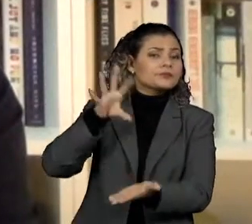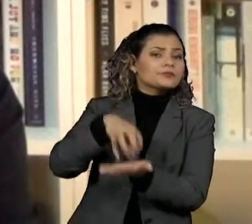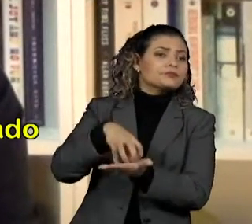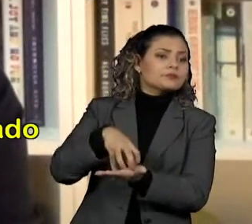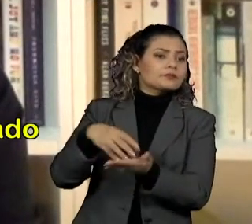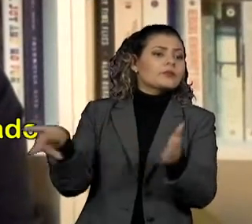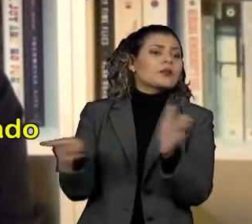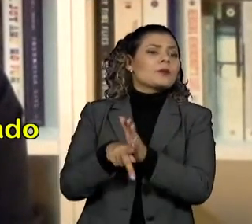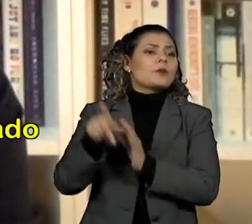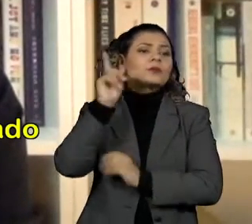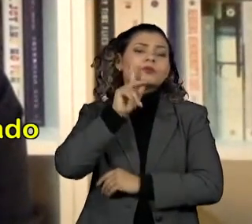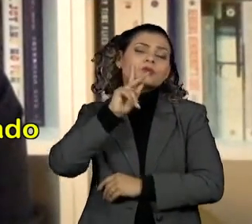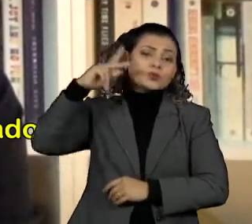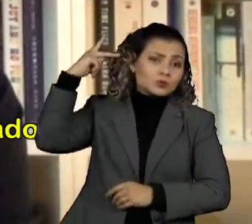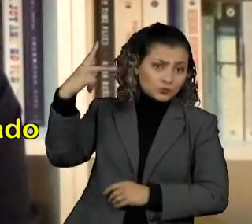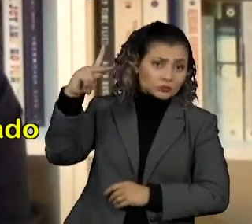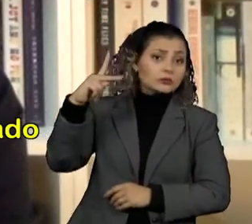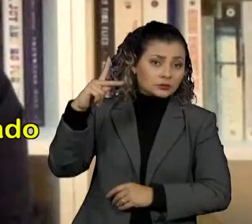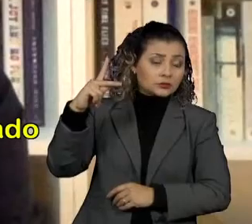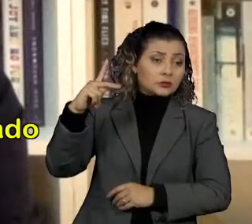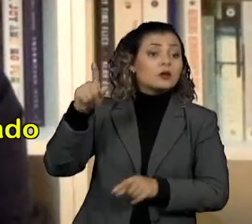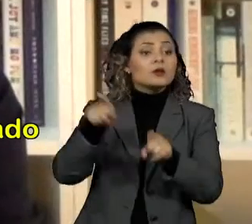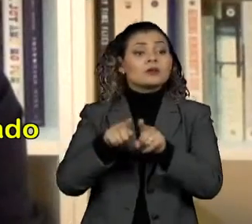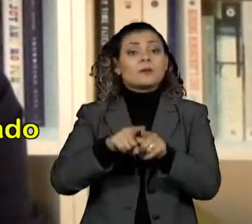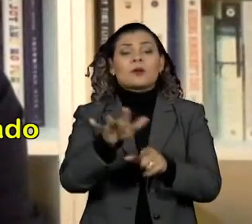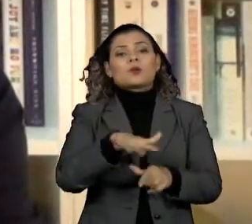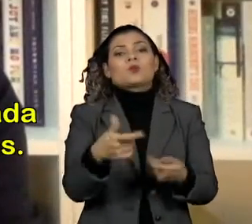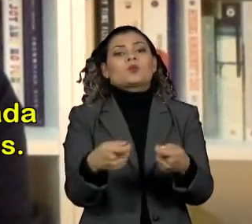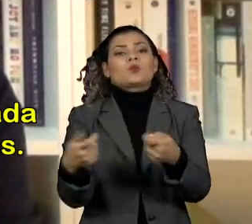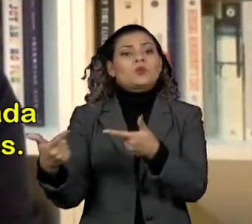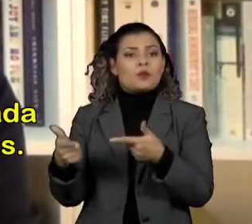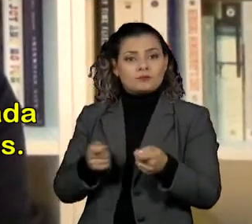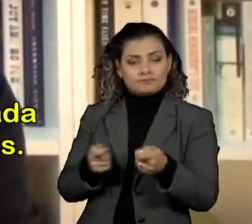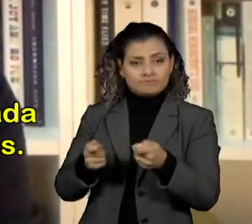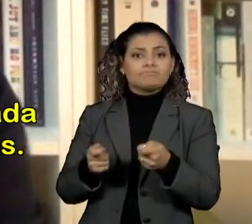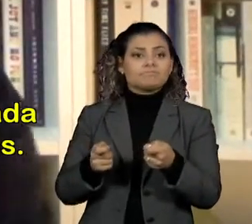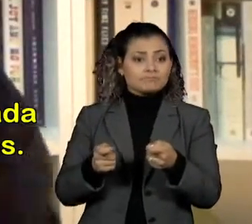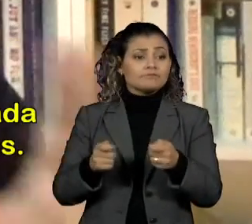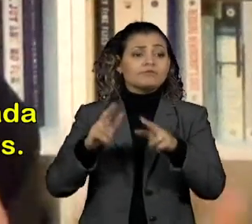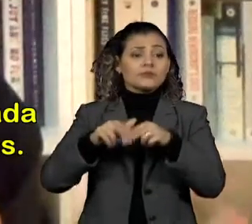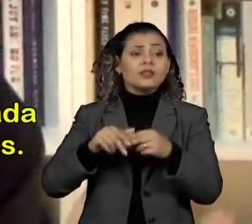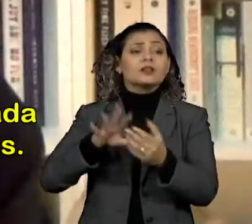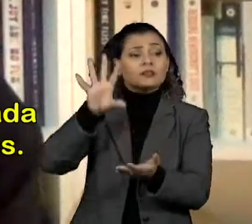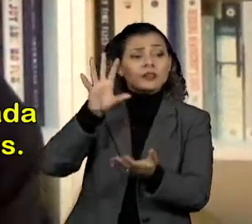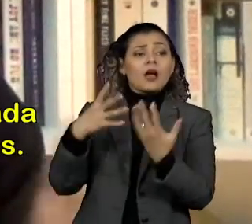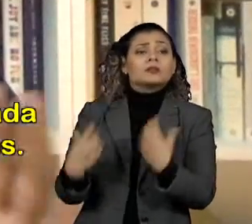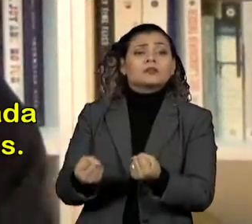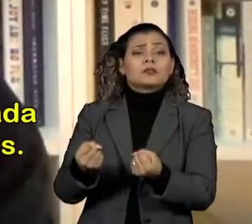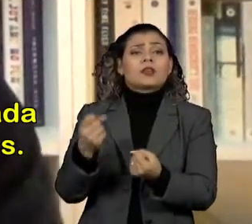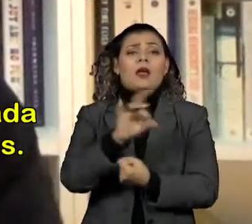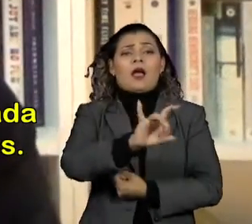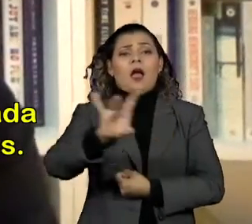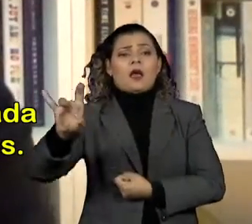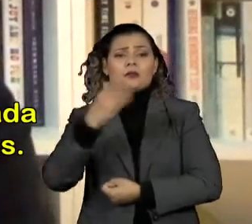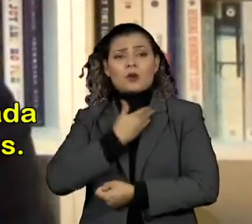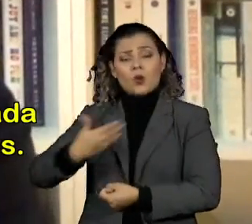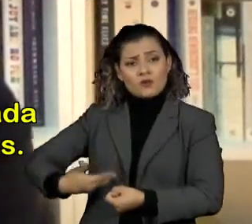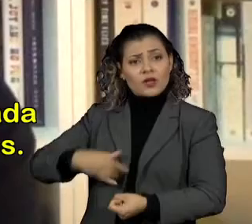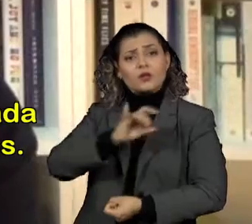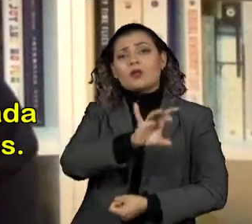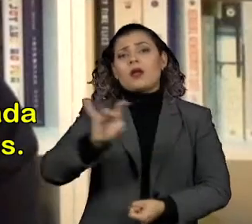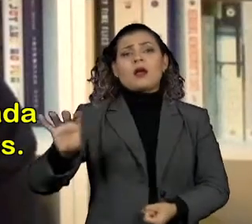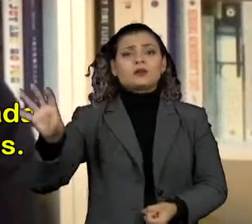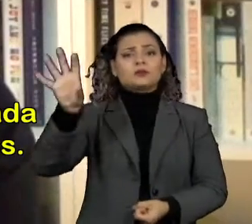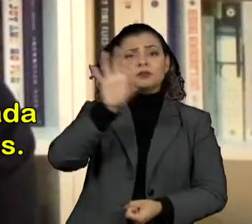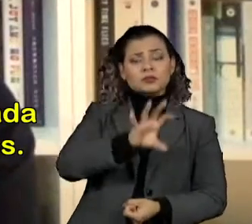system and have a decentralized system, which allows individual governors in individual states to